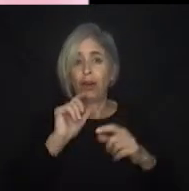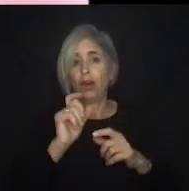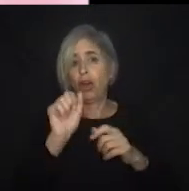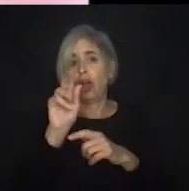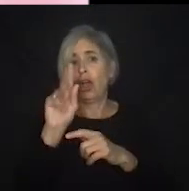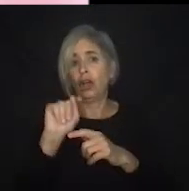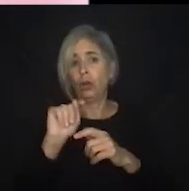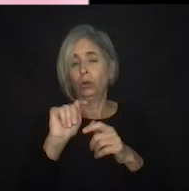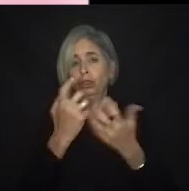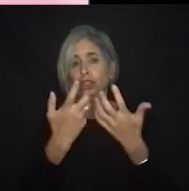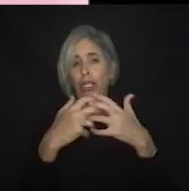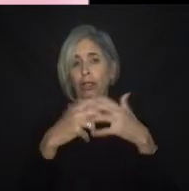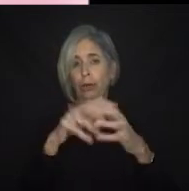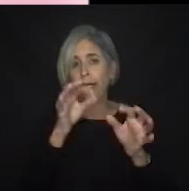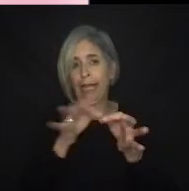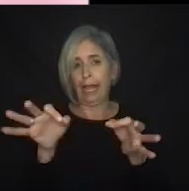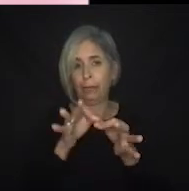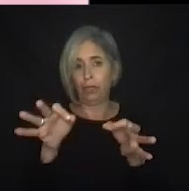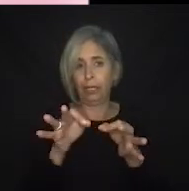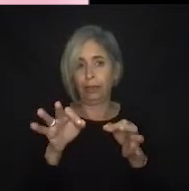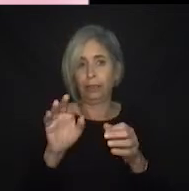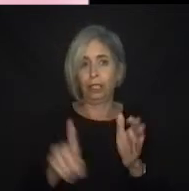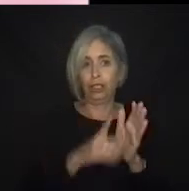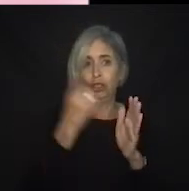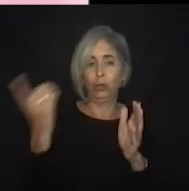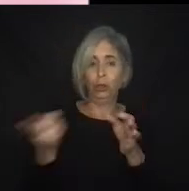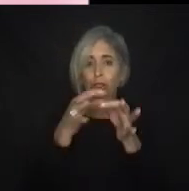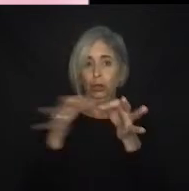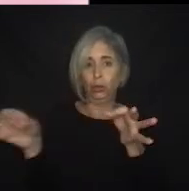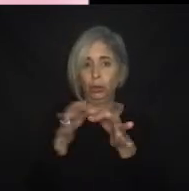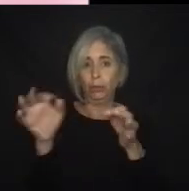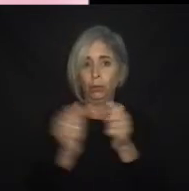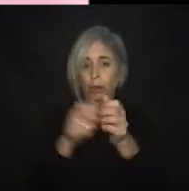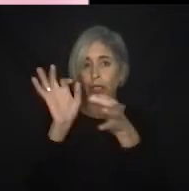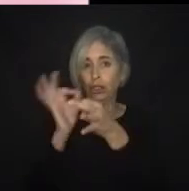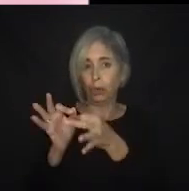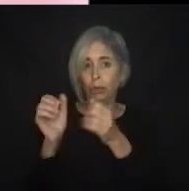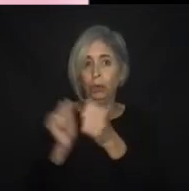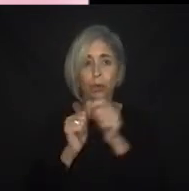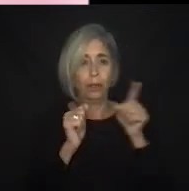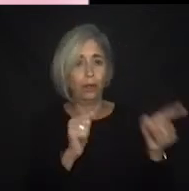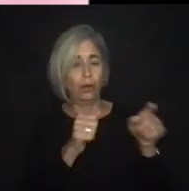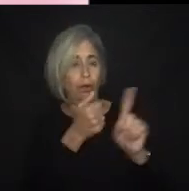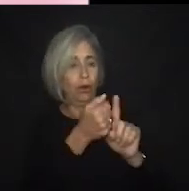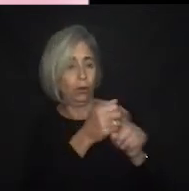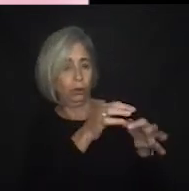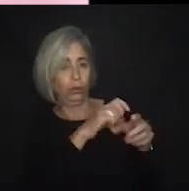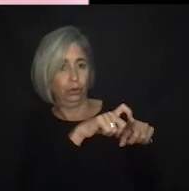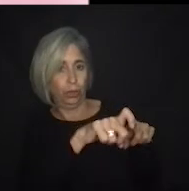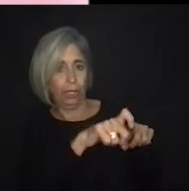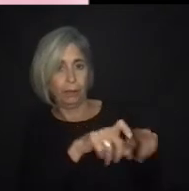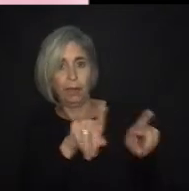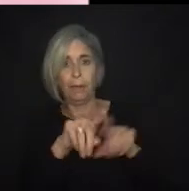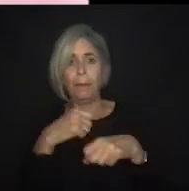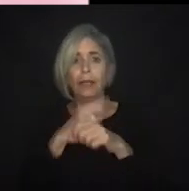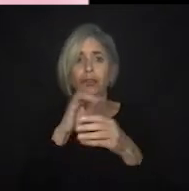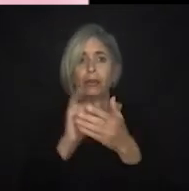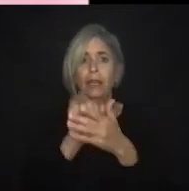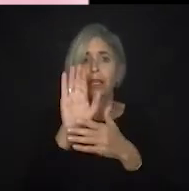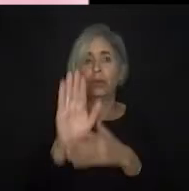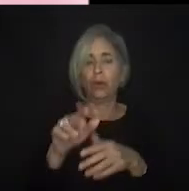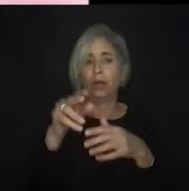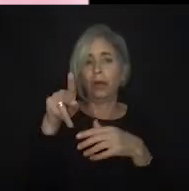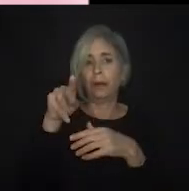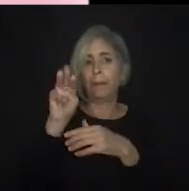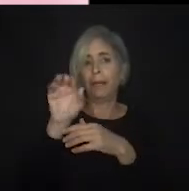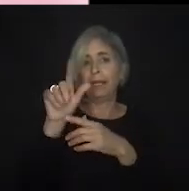auto-generated captions, having dual streams to feature a sign language interpreter alongside your own stream, and making sure your media players are screen